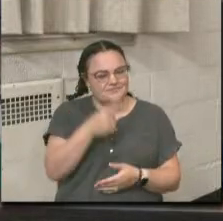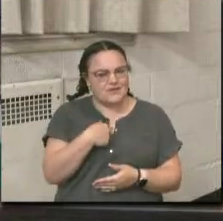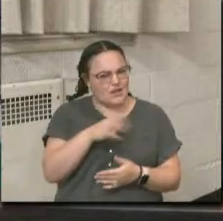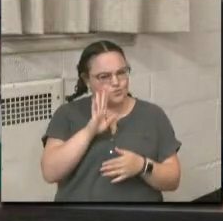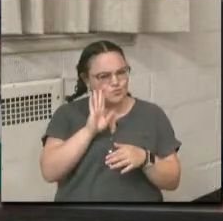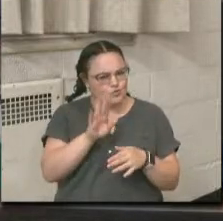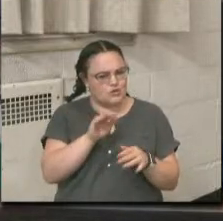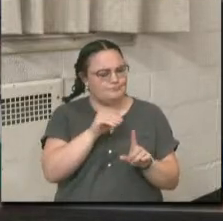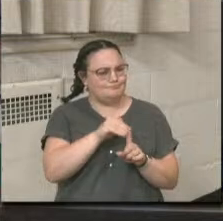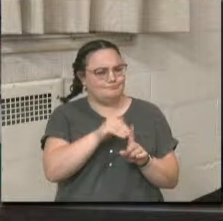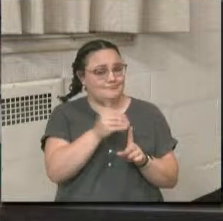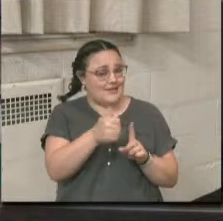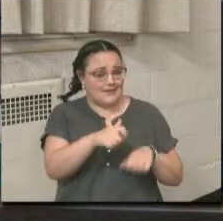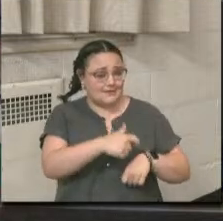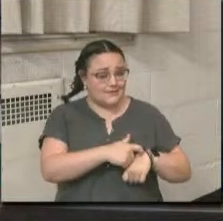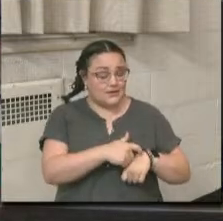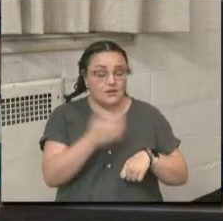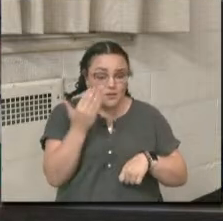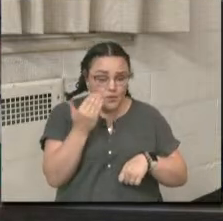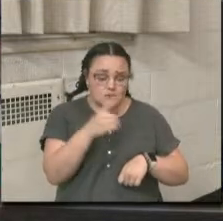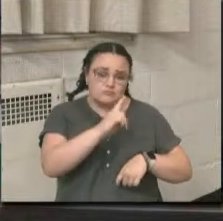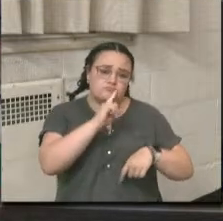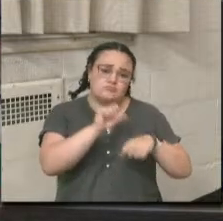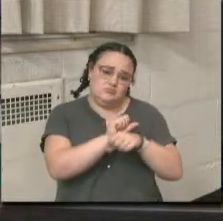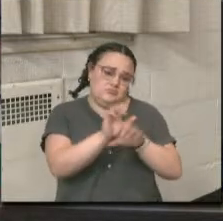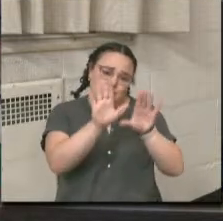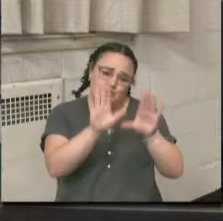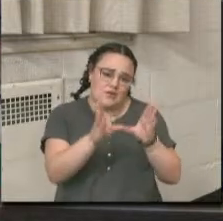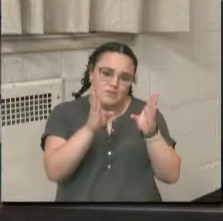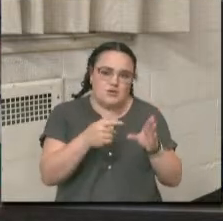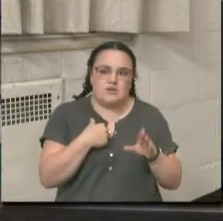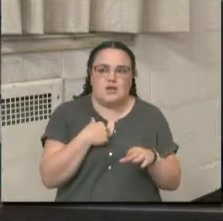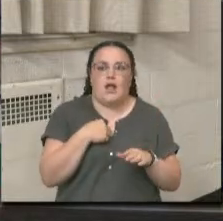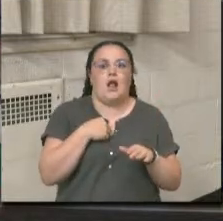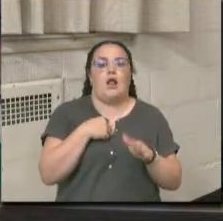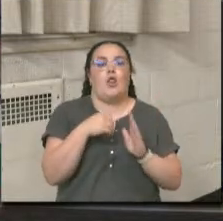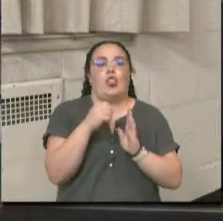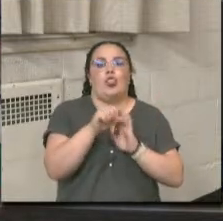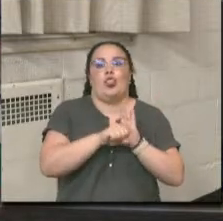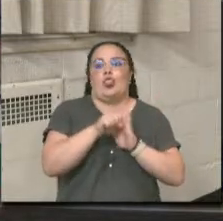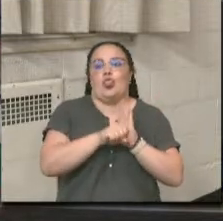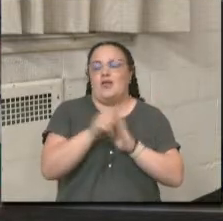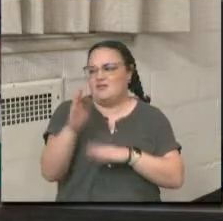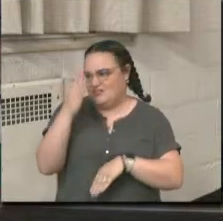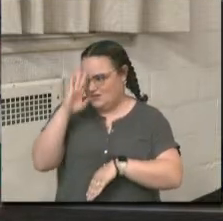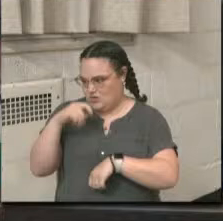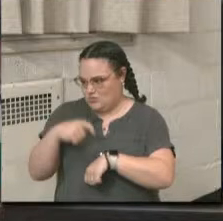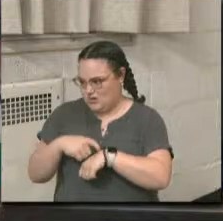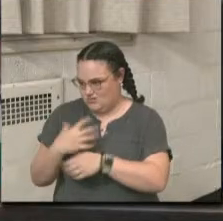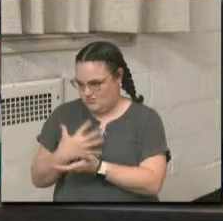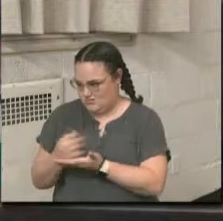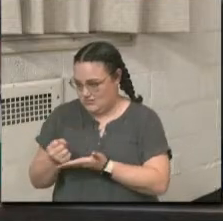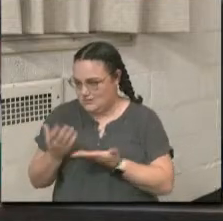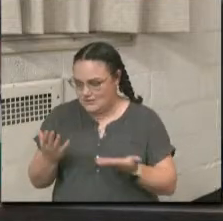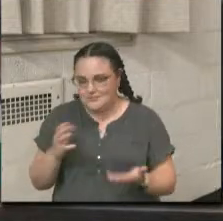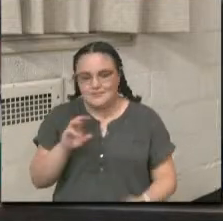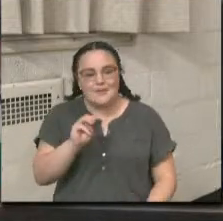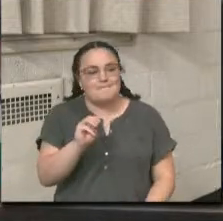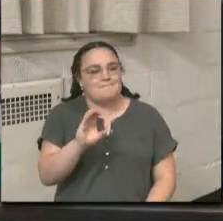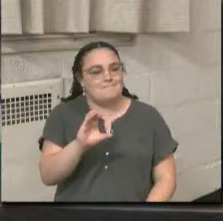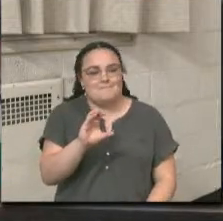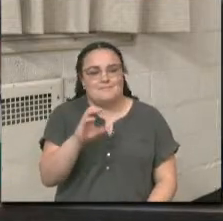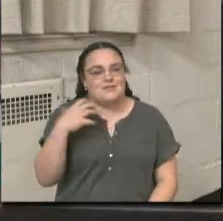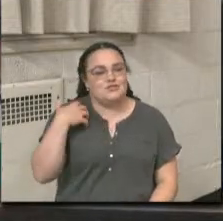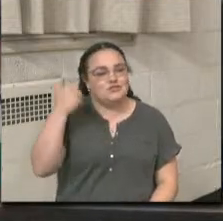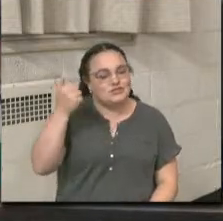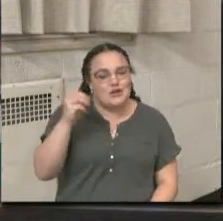with you. Because she's truly a great person. I can't say it enough. I know I'm running on my time, but Chair Mickens-Murray, I